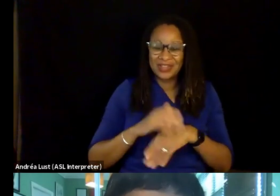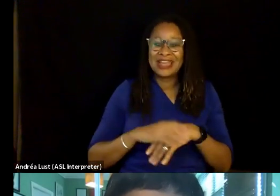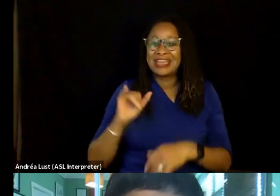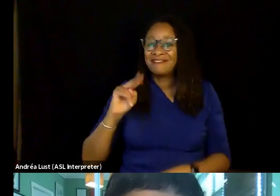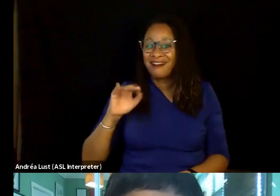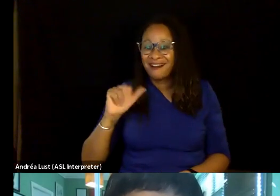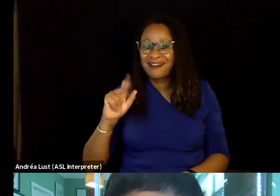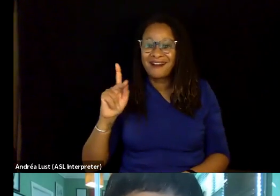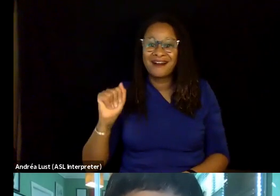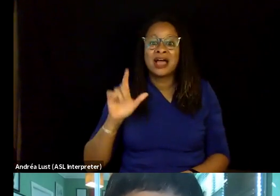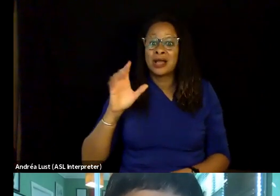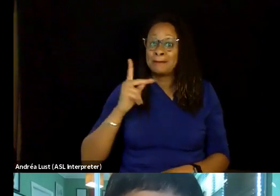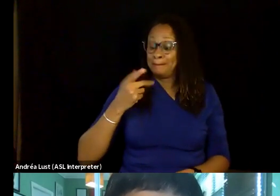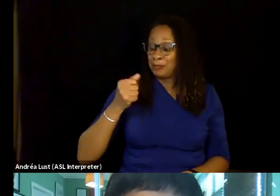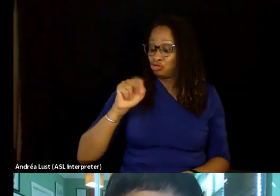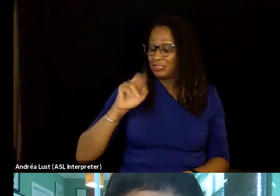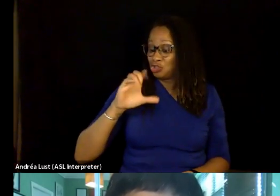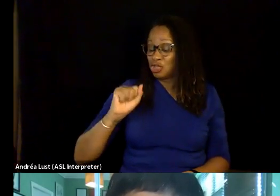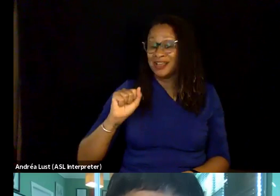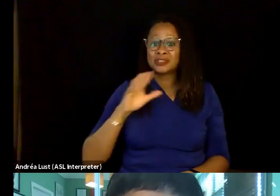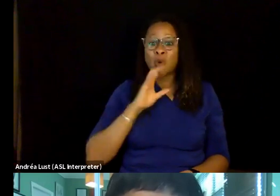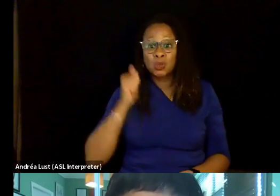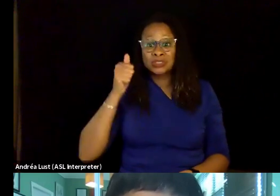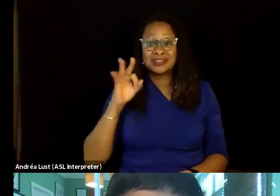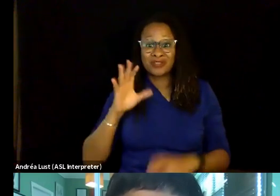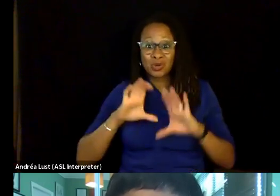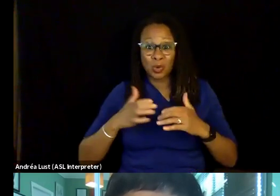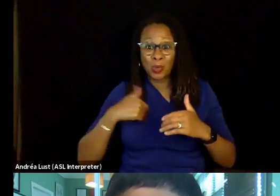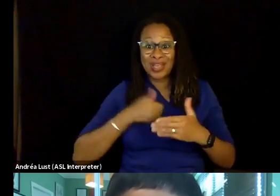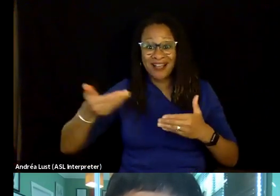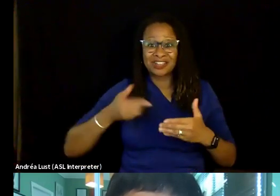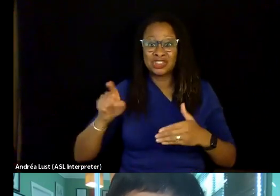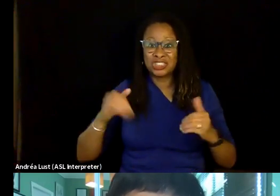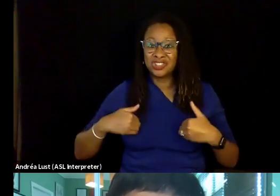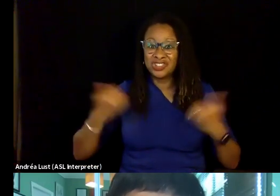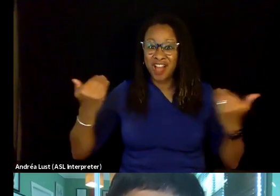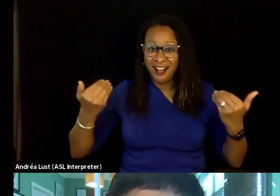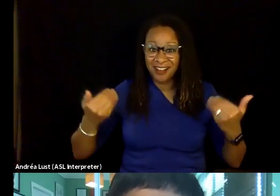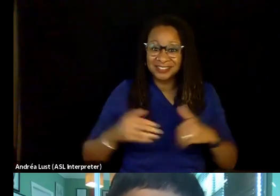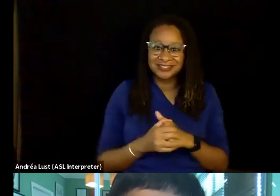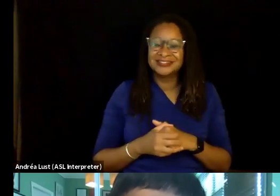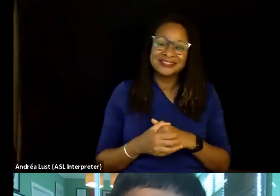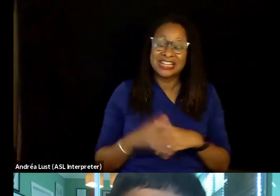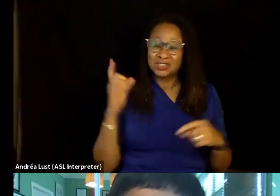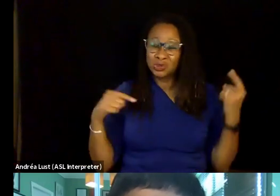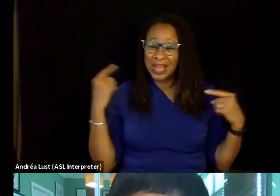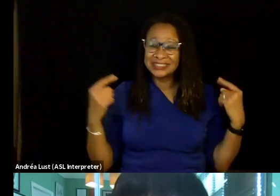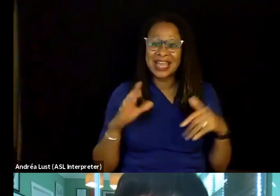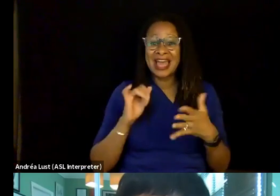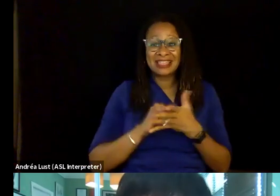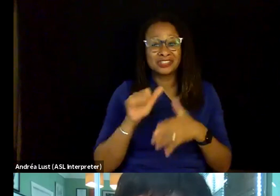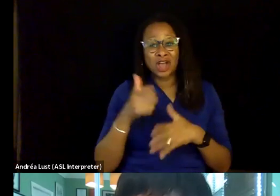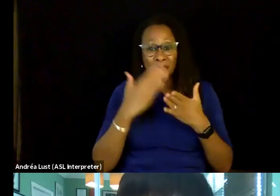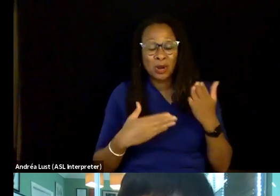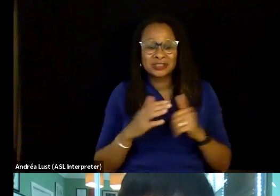the eldest of the group that we hired, and she's young, crazy. And I think that's the other part. It's